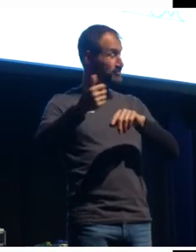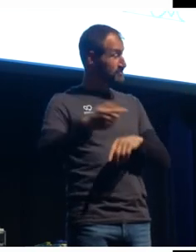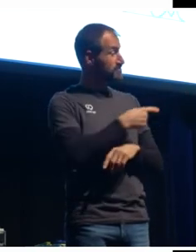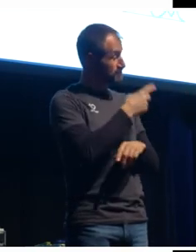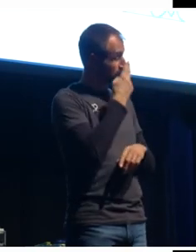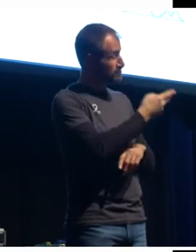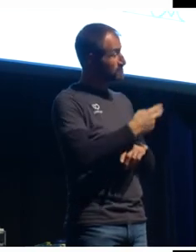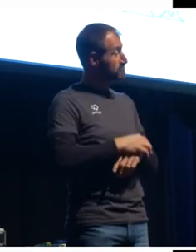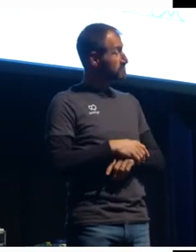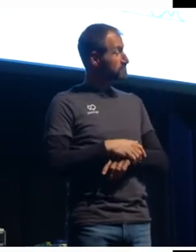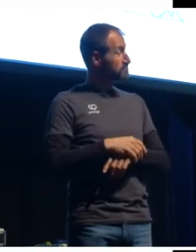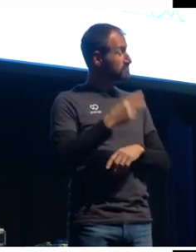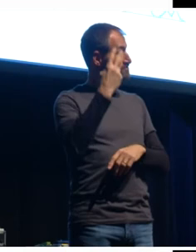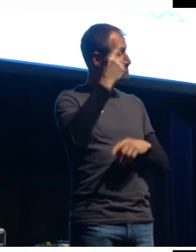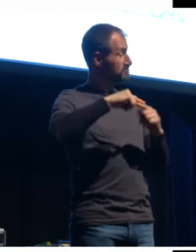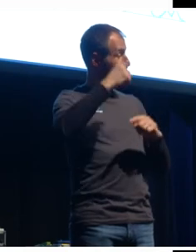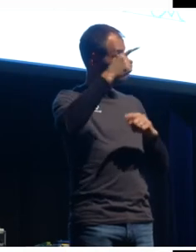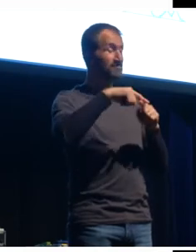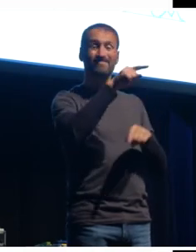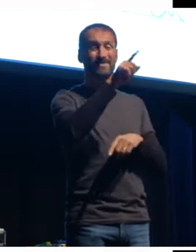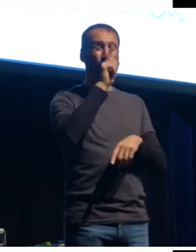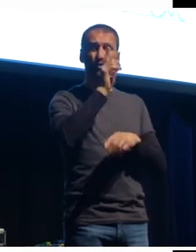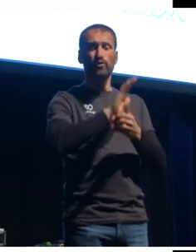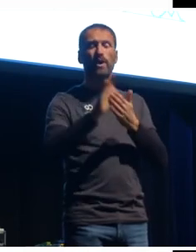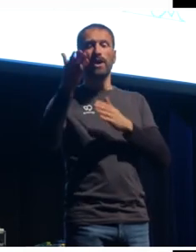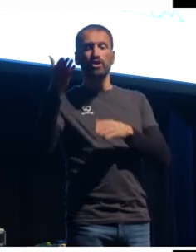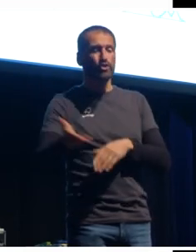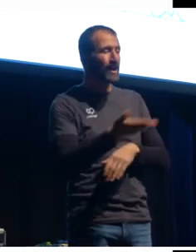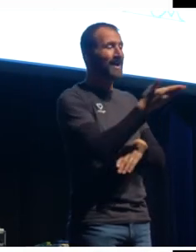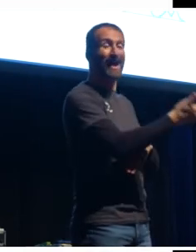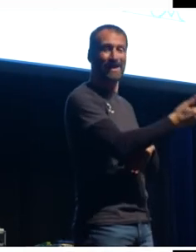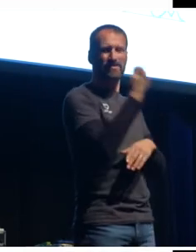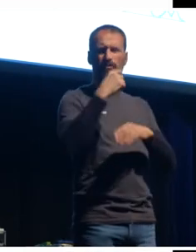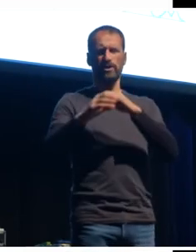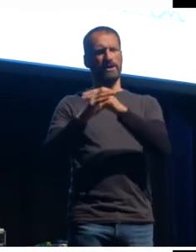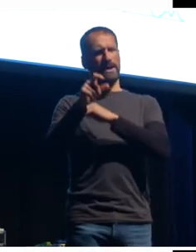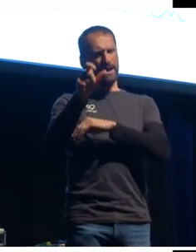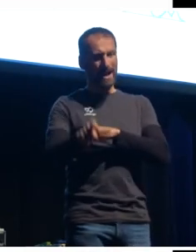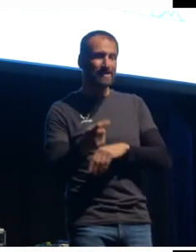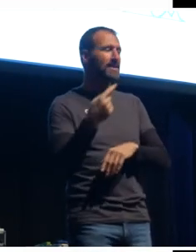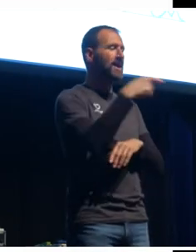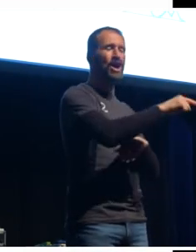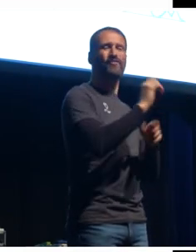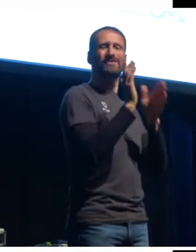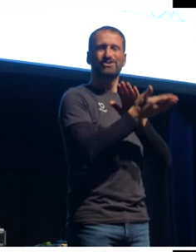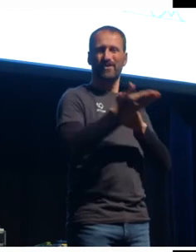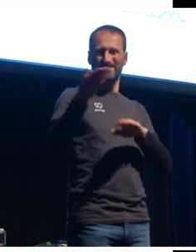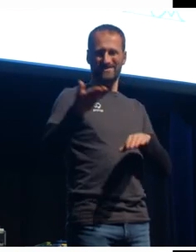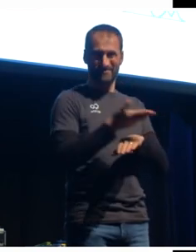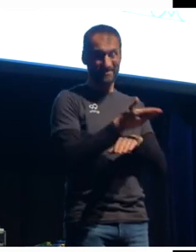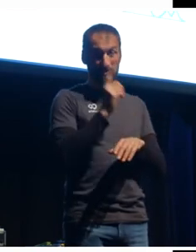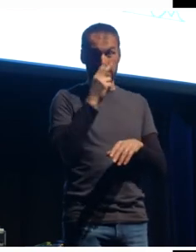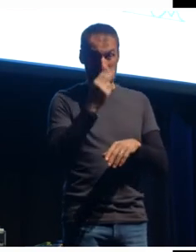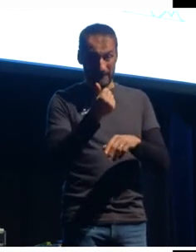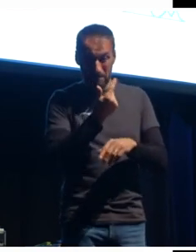making from a given client to a service. And you see that when we make a few more calls, the